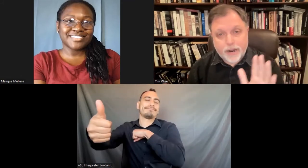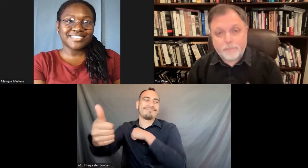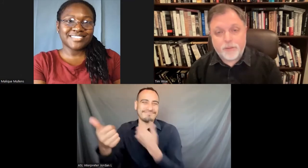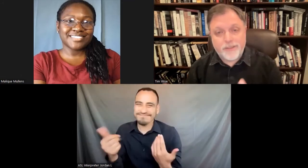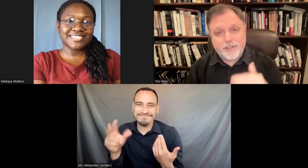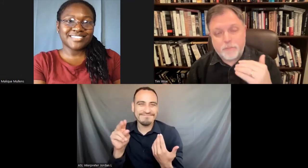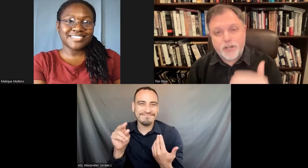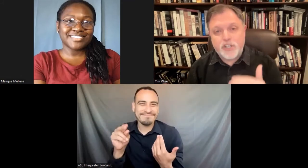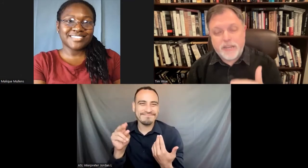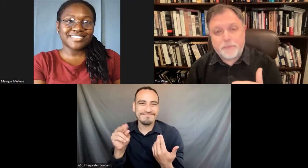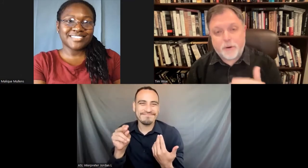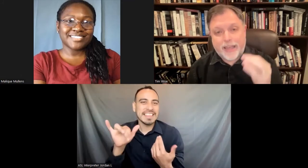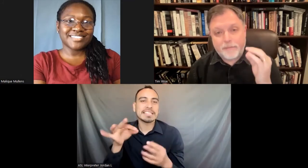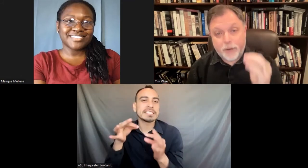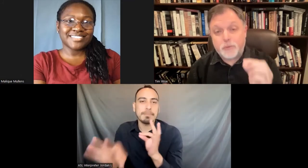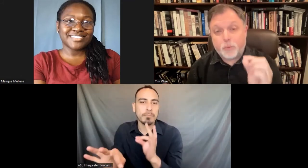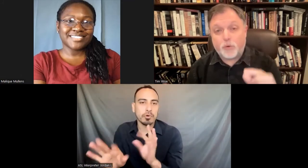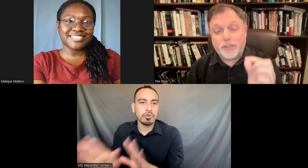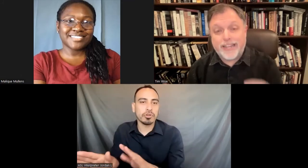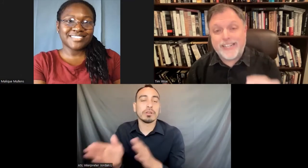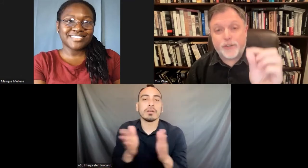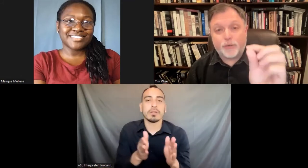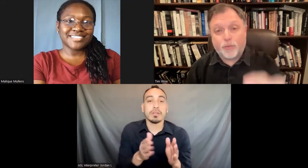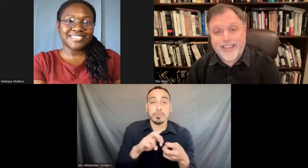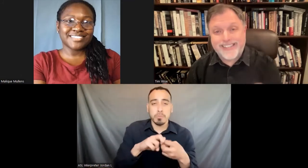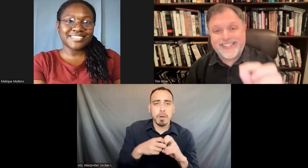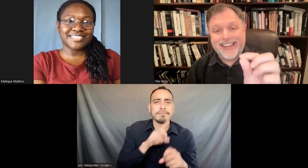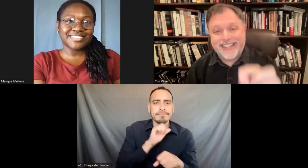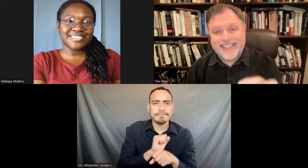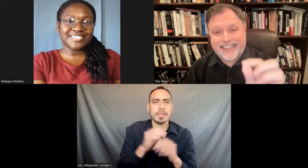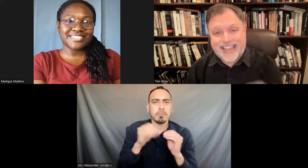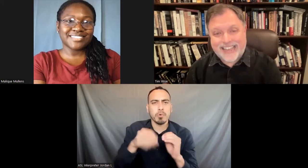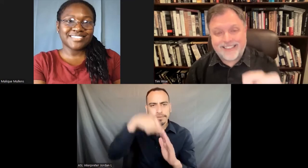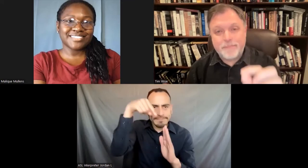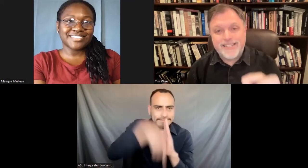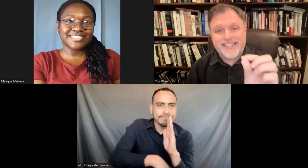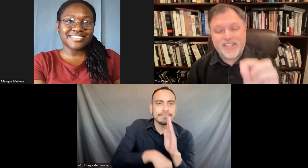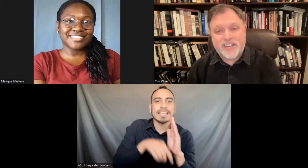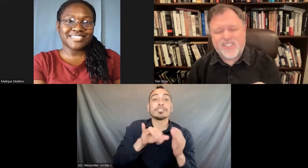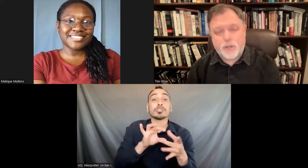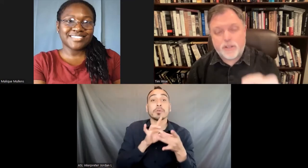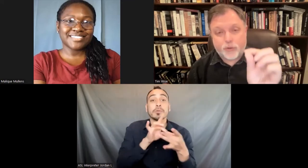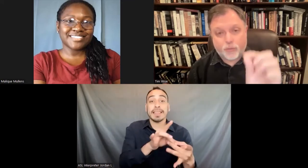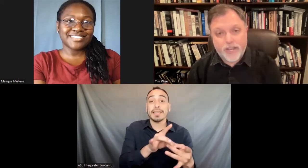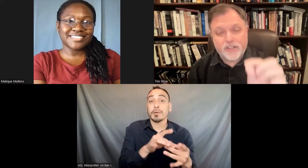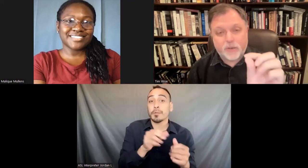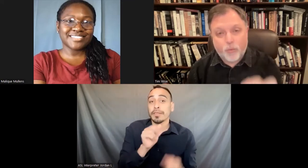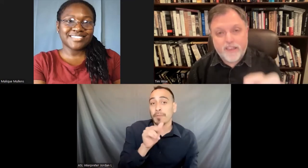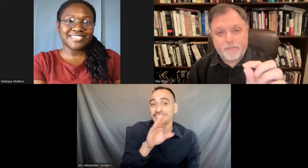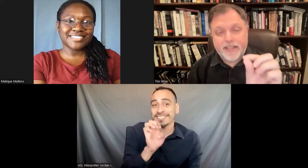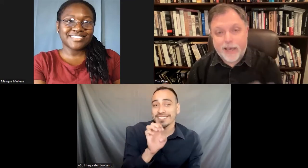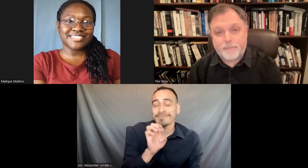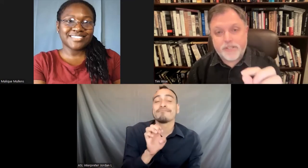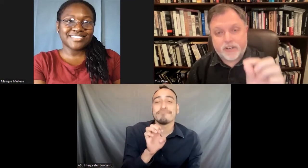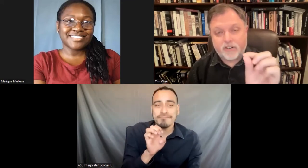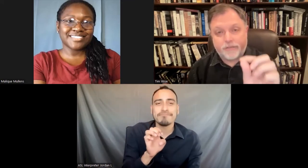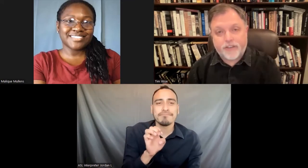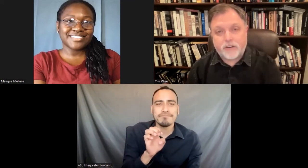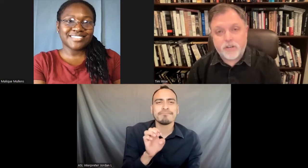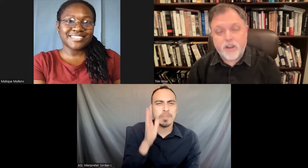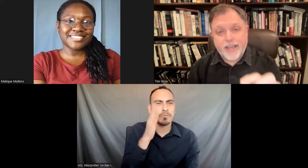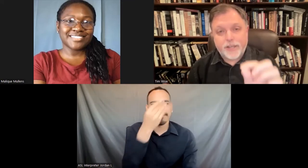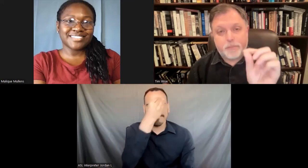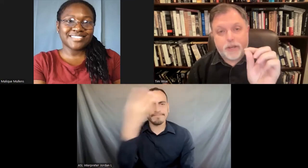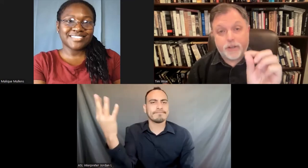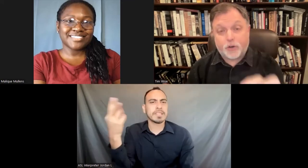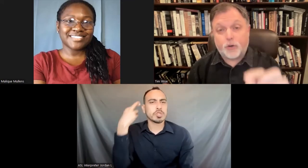The problem is much deeper and much more related to race than that. Let me suggest to you that the reason we have been the epicenter of